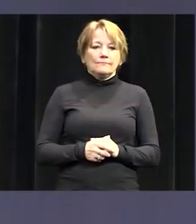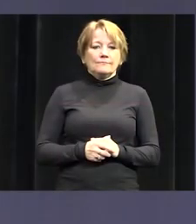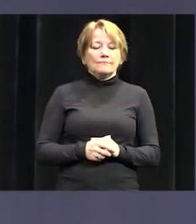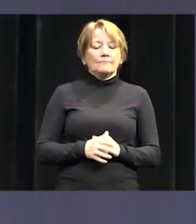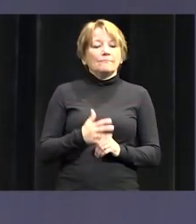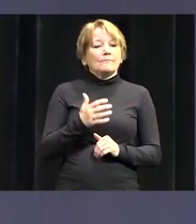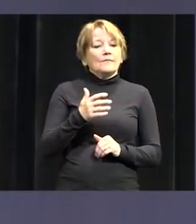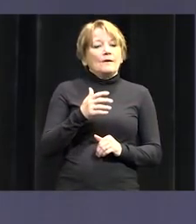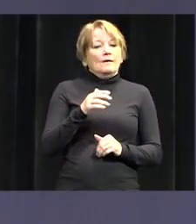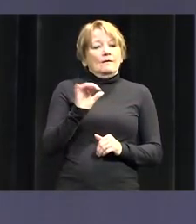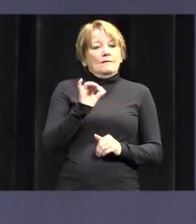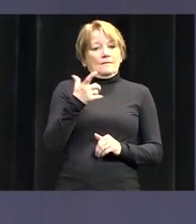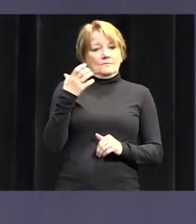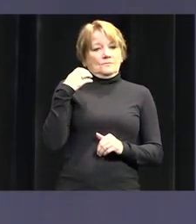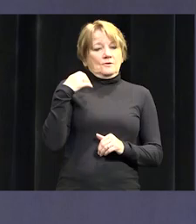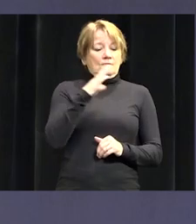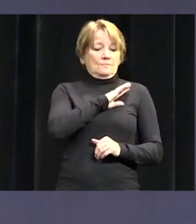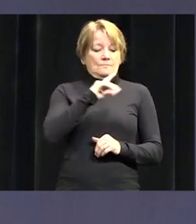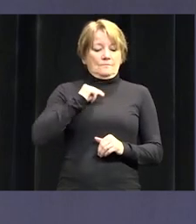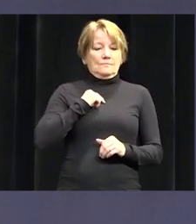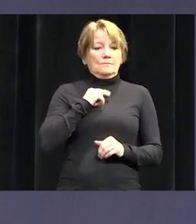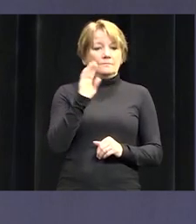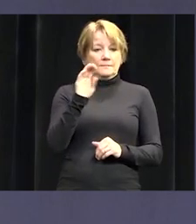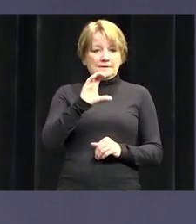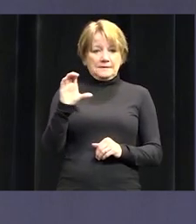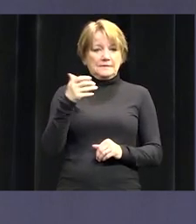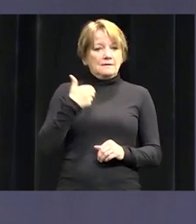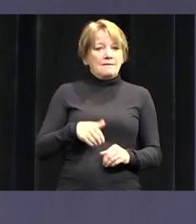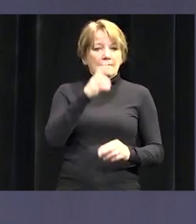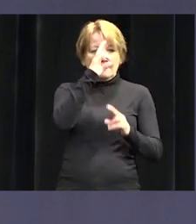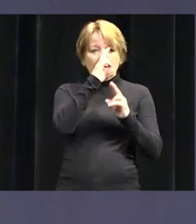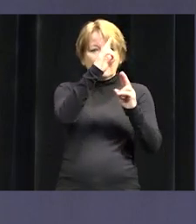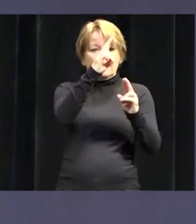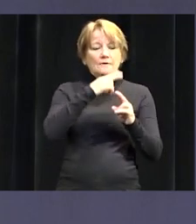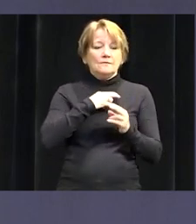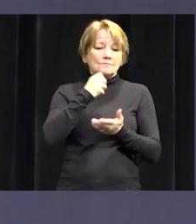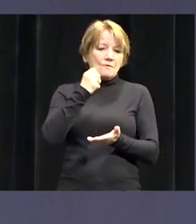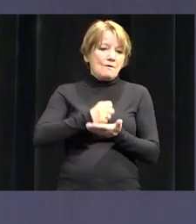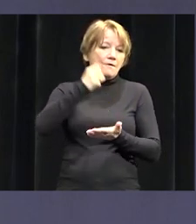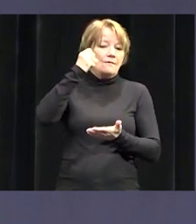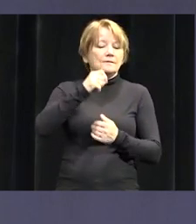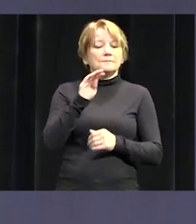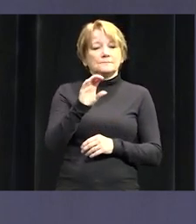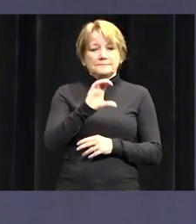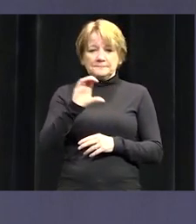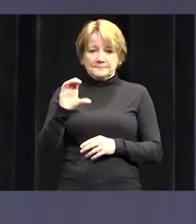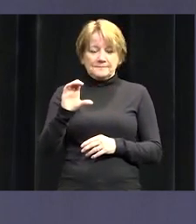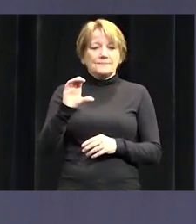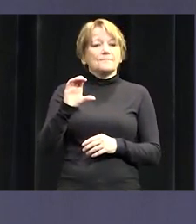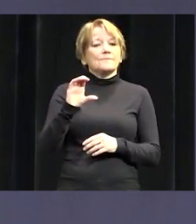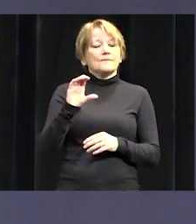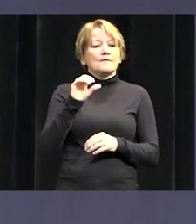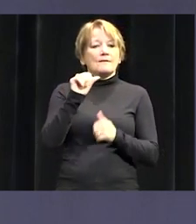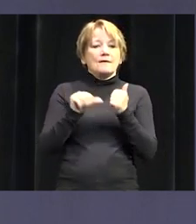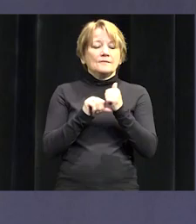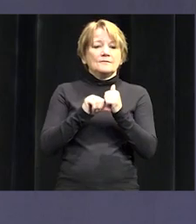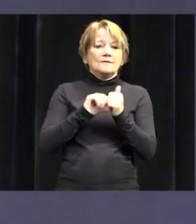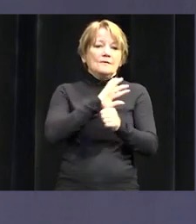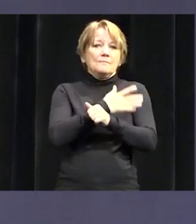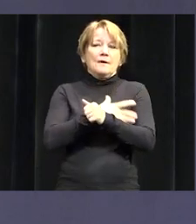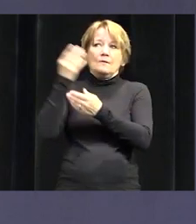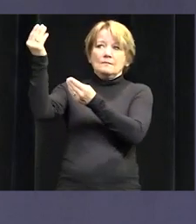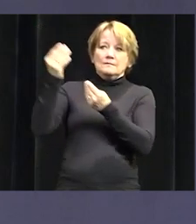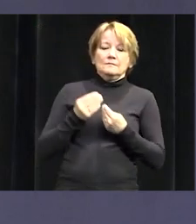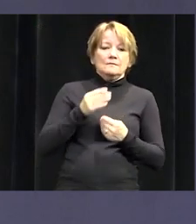As the chair of the Board of Trustees of Bristol Community College, I am honored to authorize Bristol Community College under the